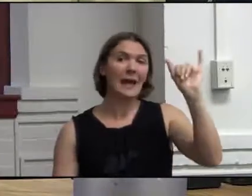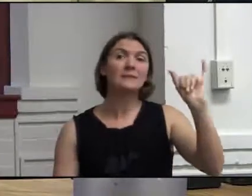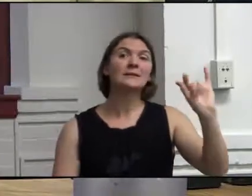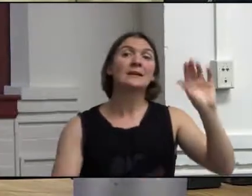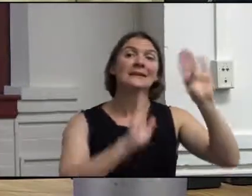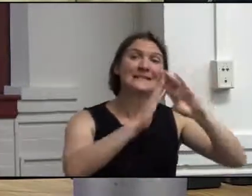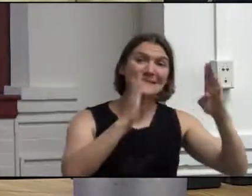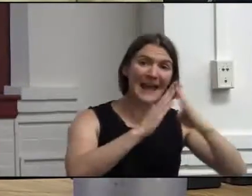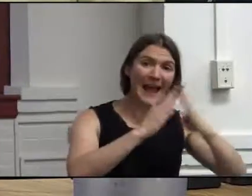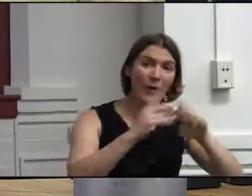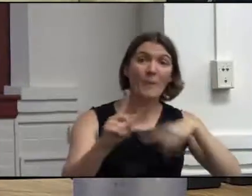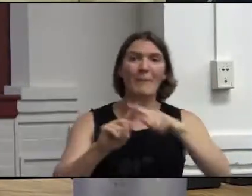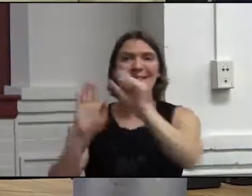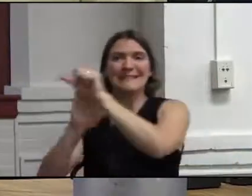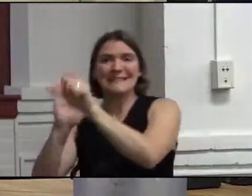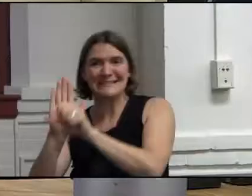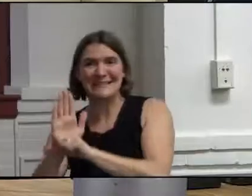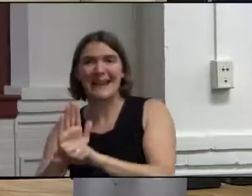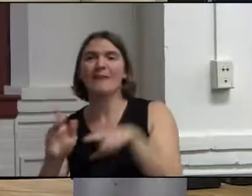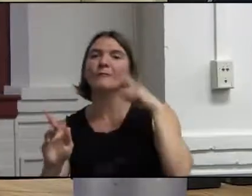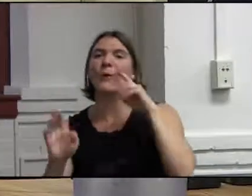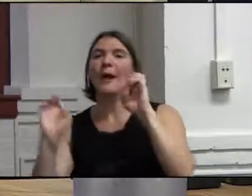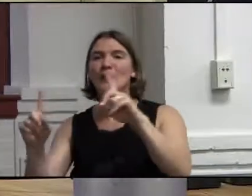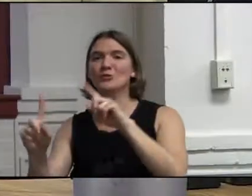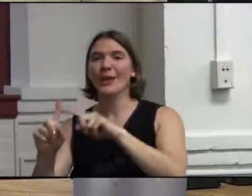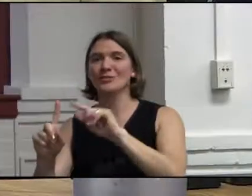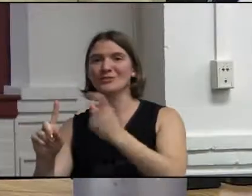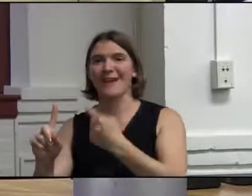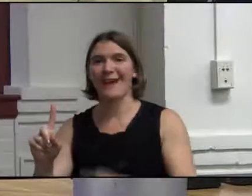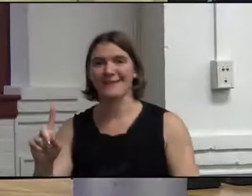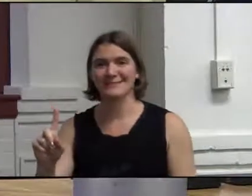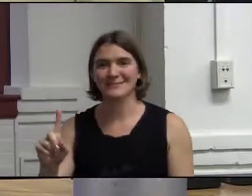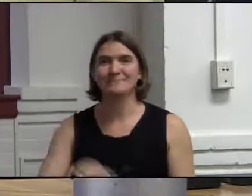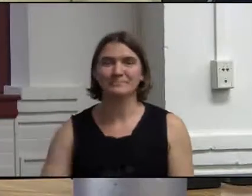and the state. That's correct. The education tax. Yeah.